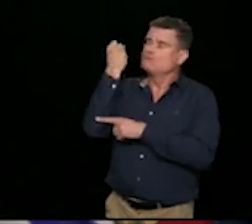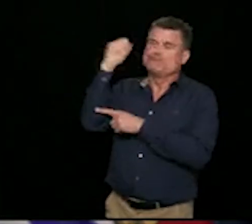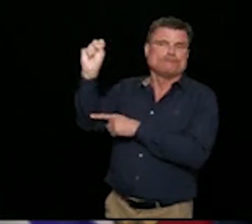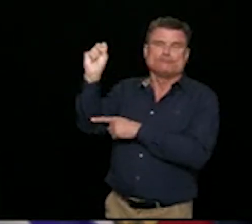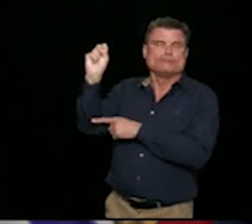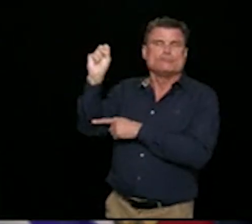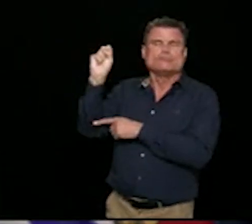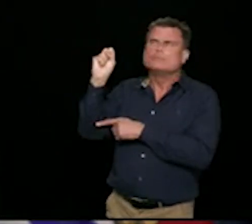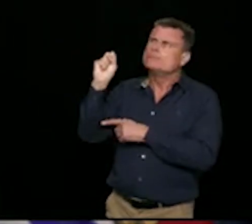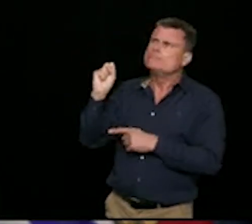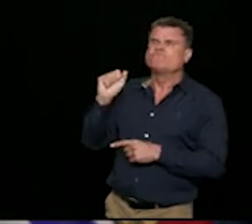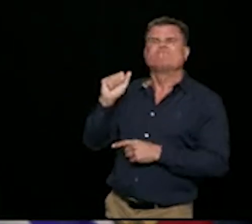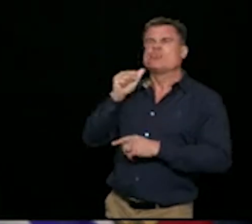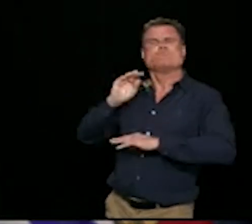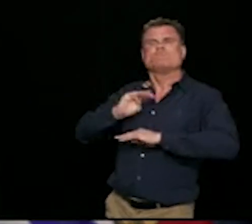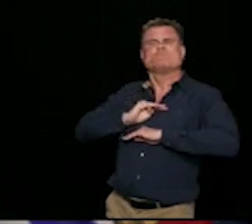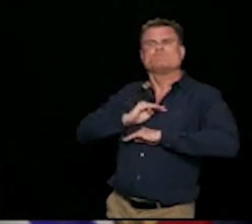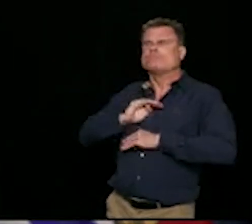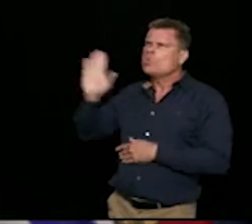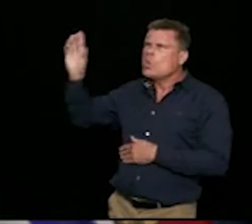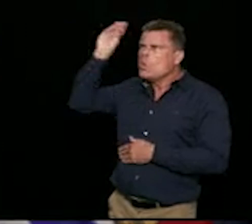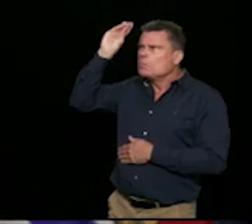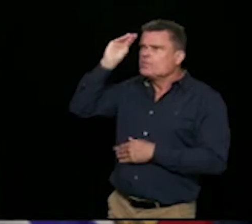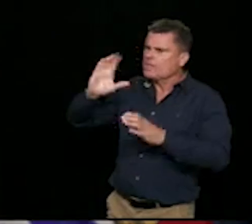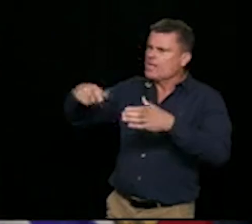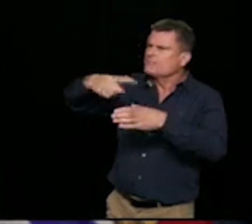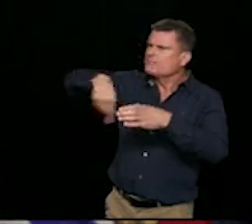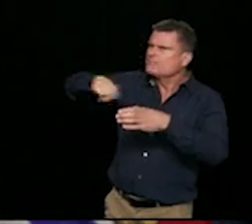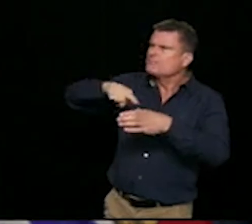years. What is your response to their request?